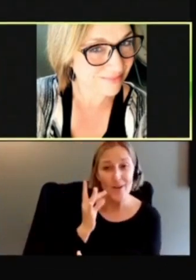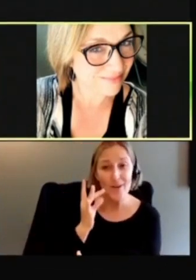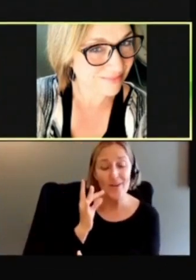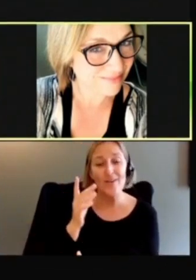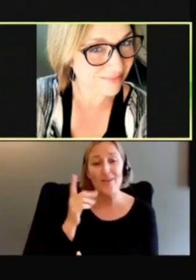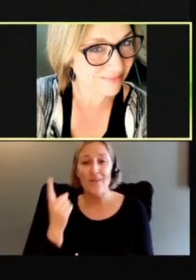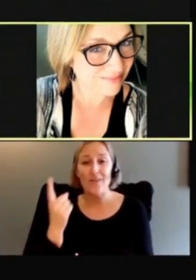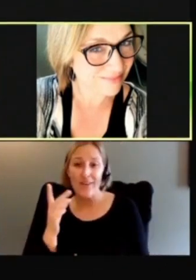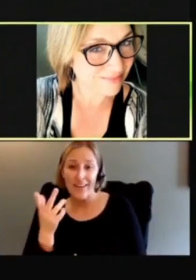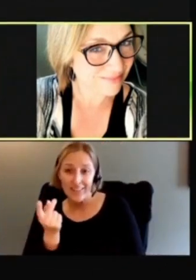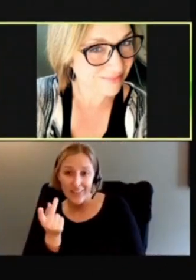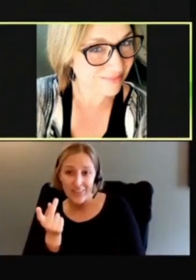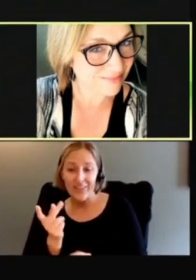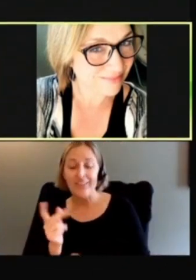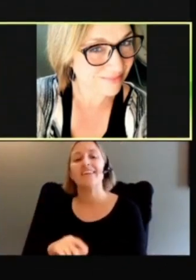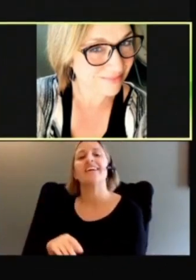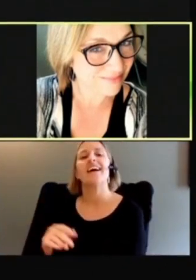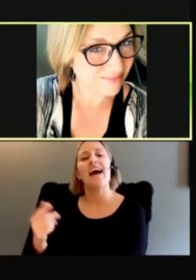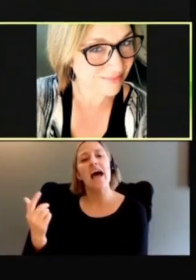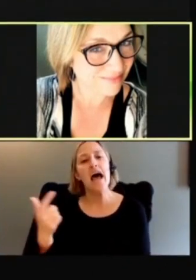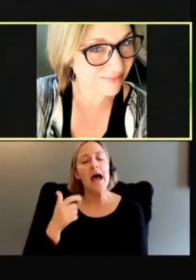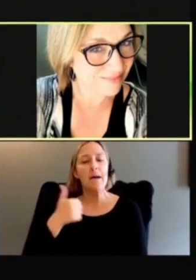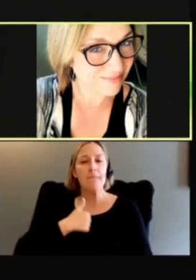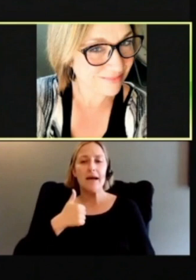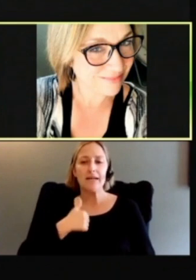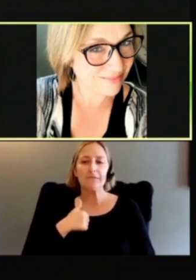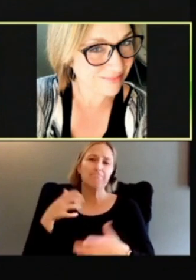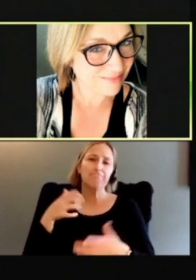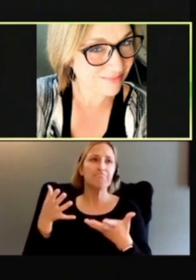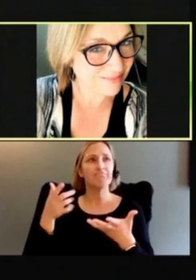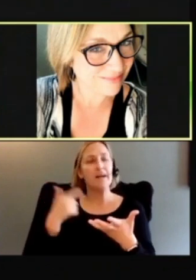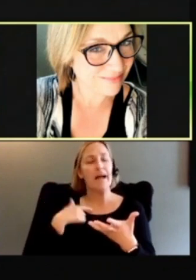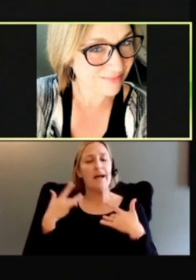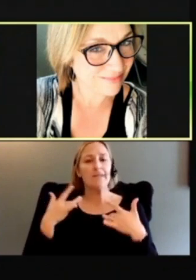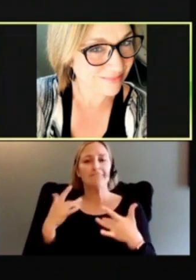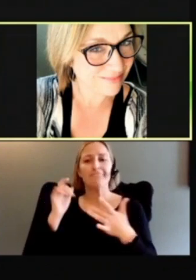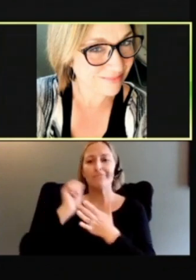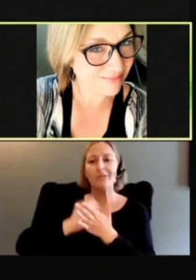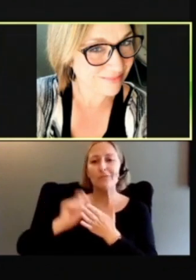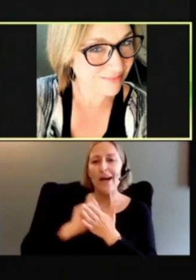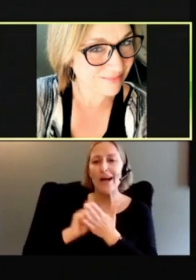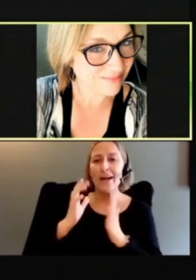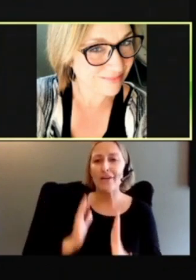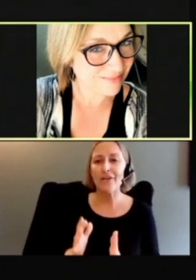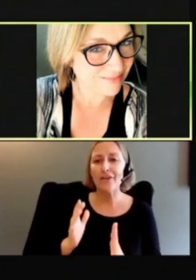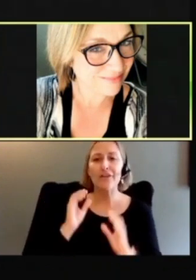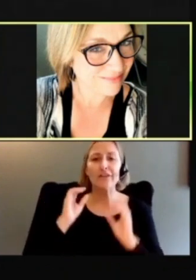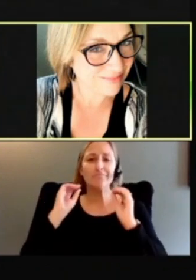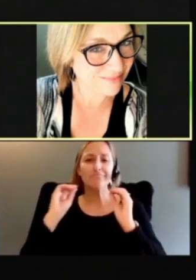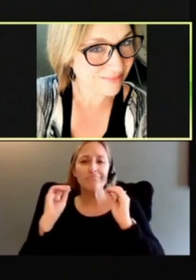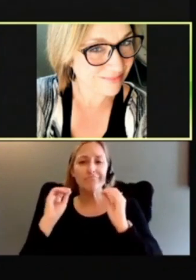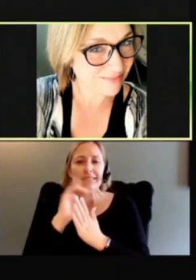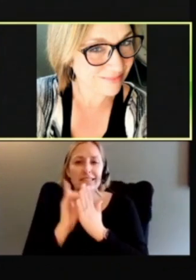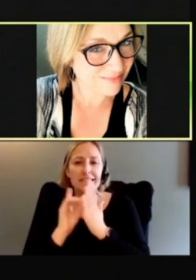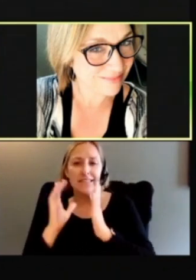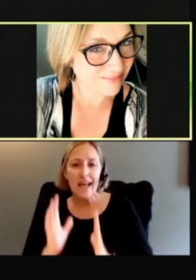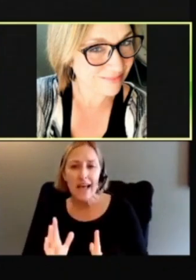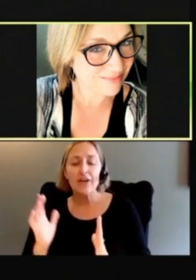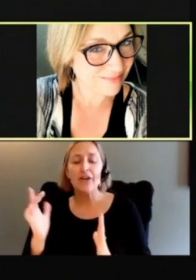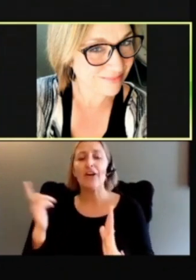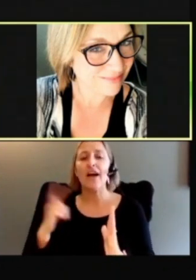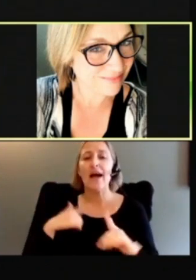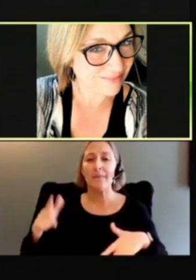describe myself as a writer. I'm an instructional designer. Even more so, I'm a